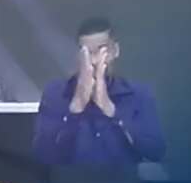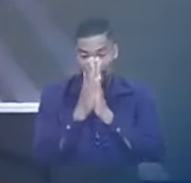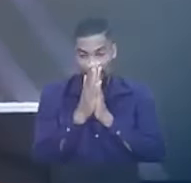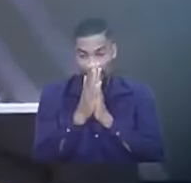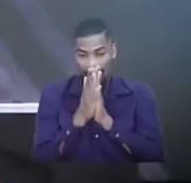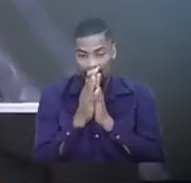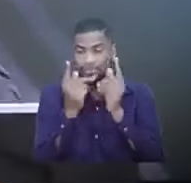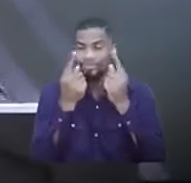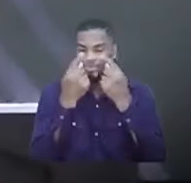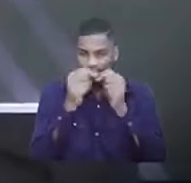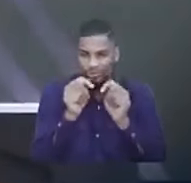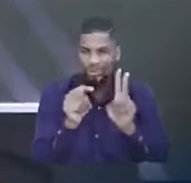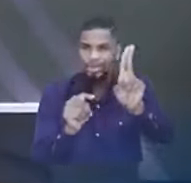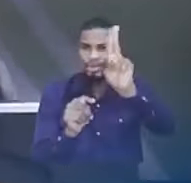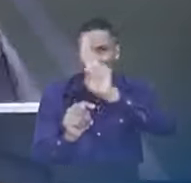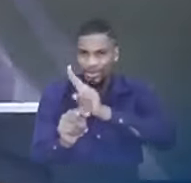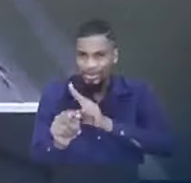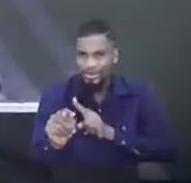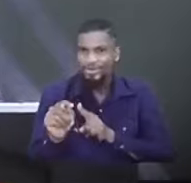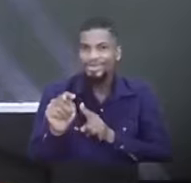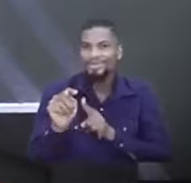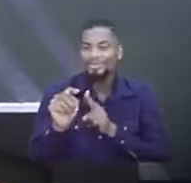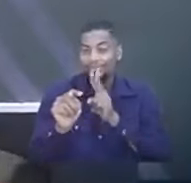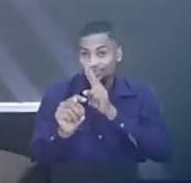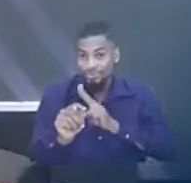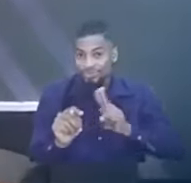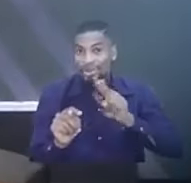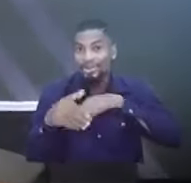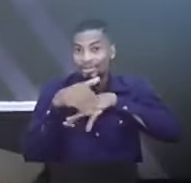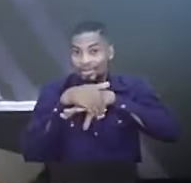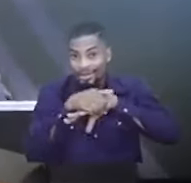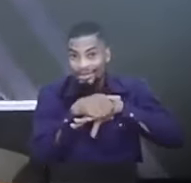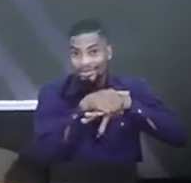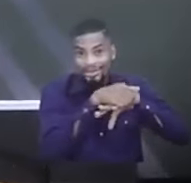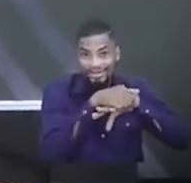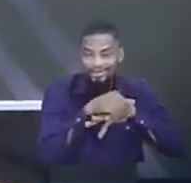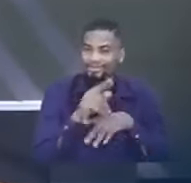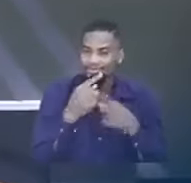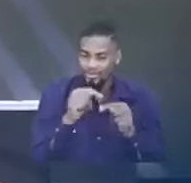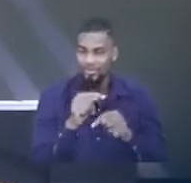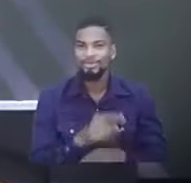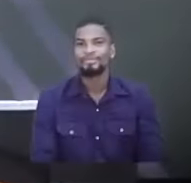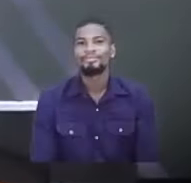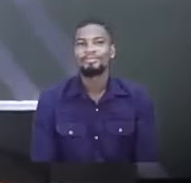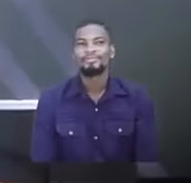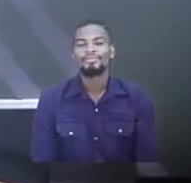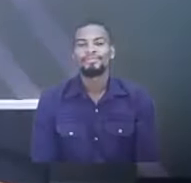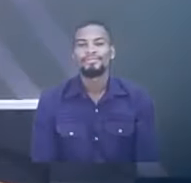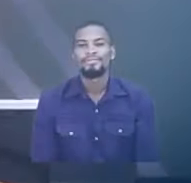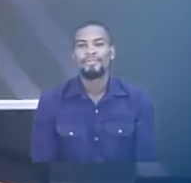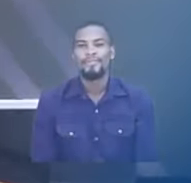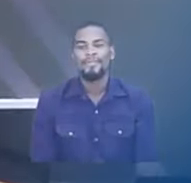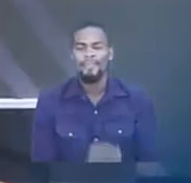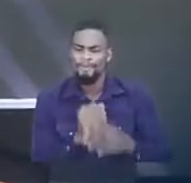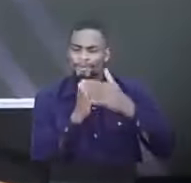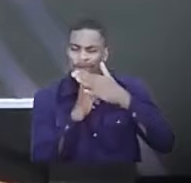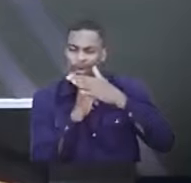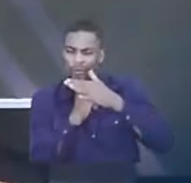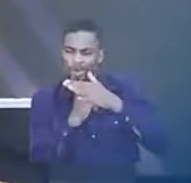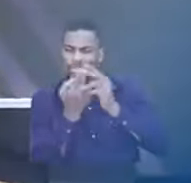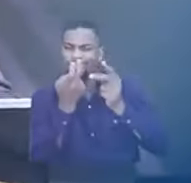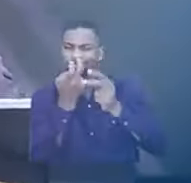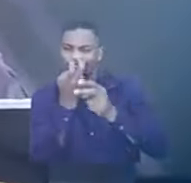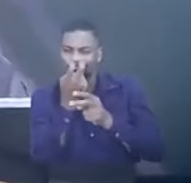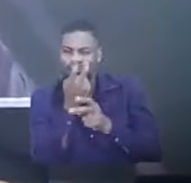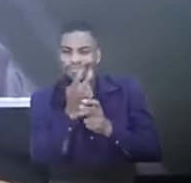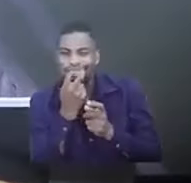the vernacular, and then come in with the tongues, mix it. Then when we are worshiping and you are speaking in tongues, let us know